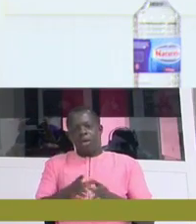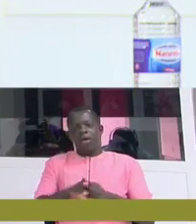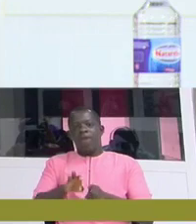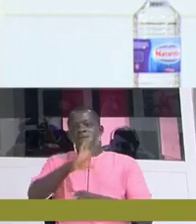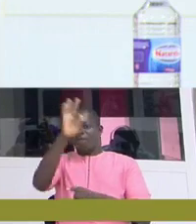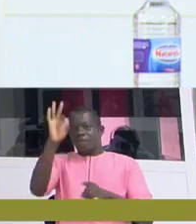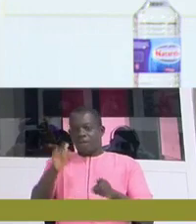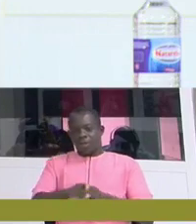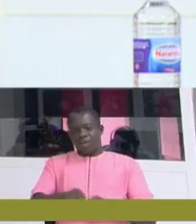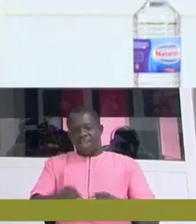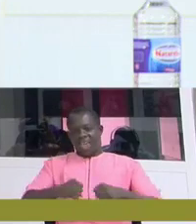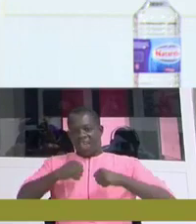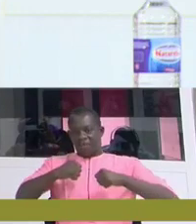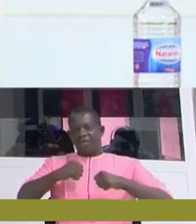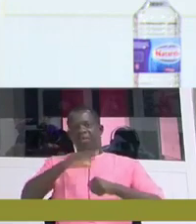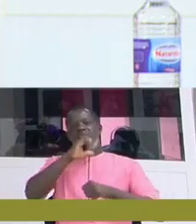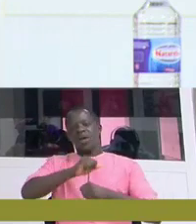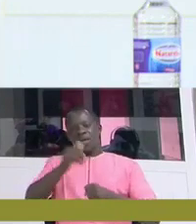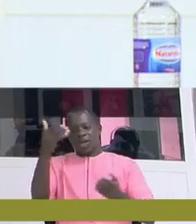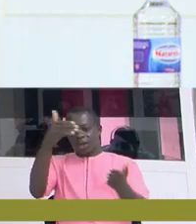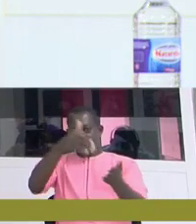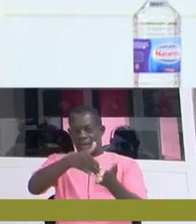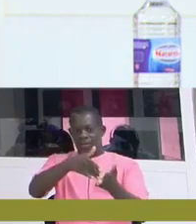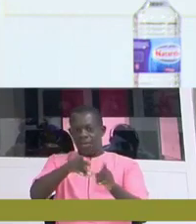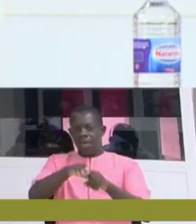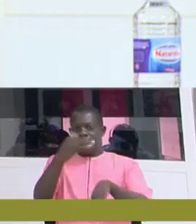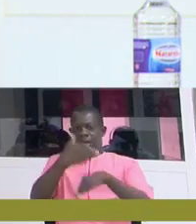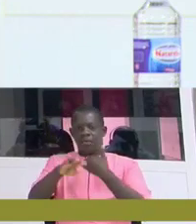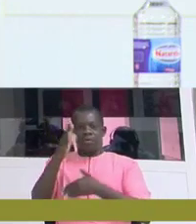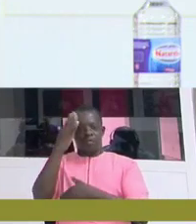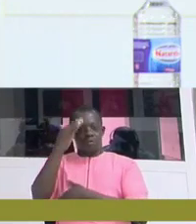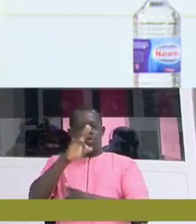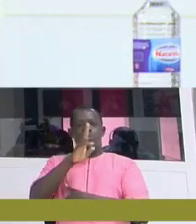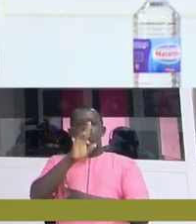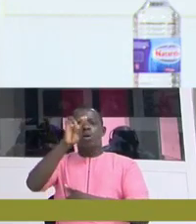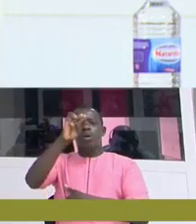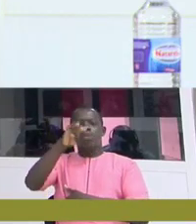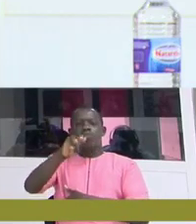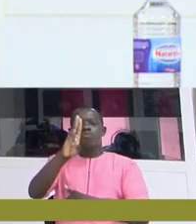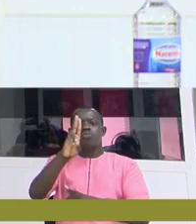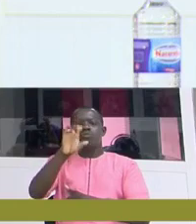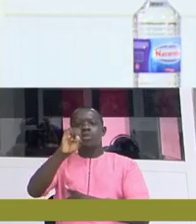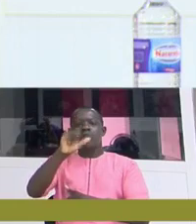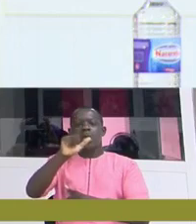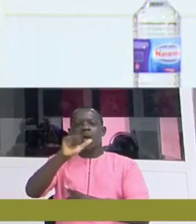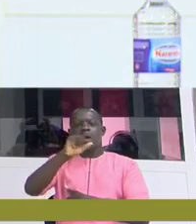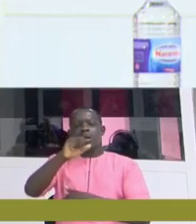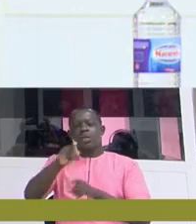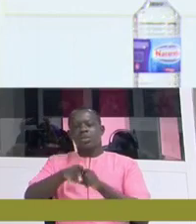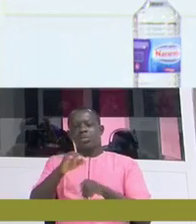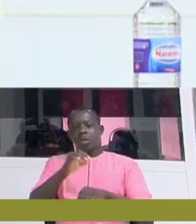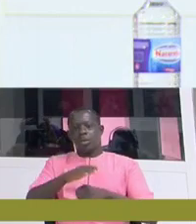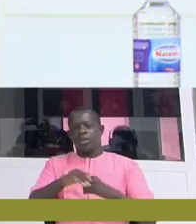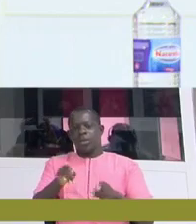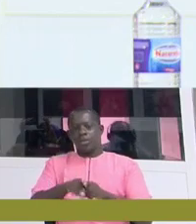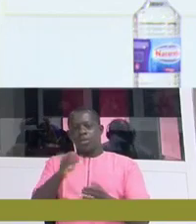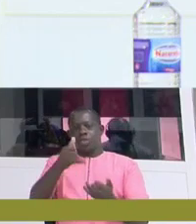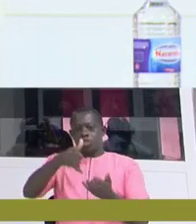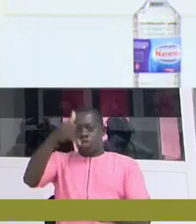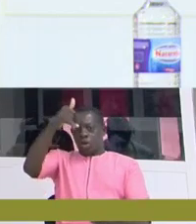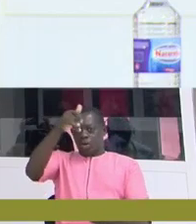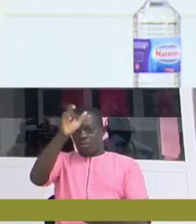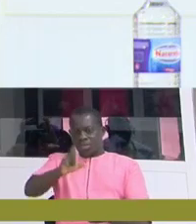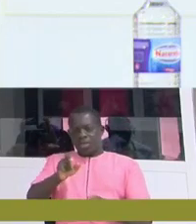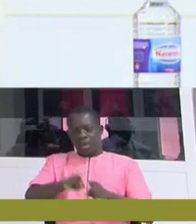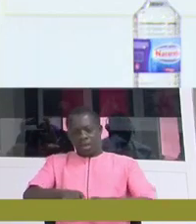hefty man came. Tumomma Musa Jamme long. At that time, I did not know who Musa Jamme was. Ponkalo la mabesando. He was a very hefty,